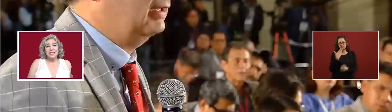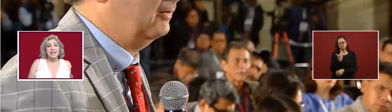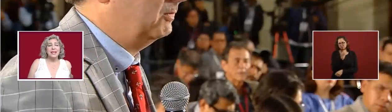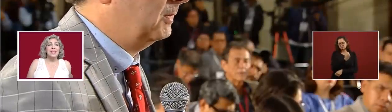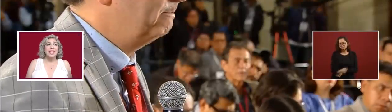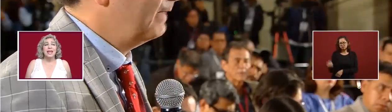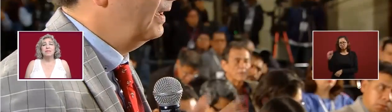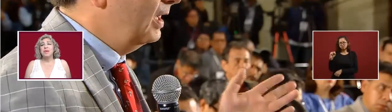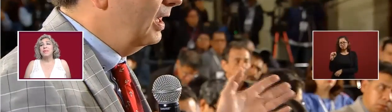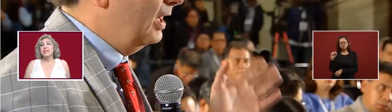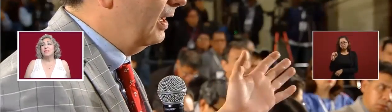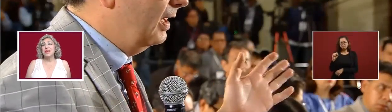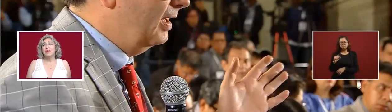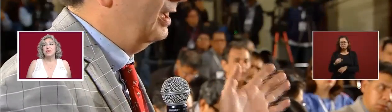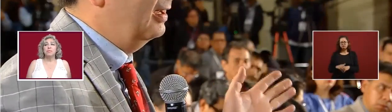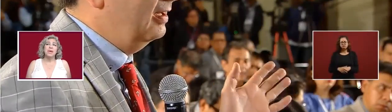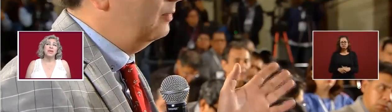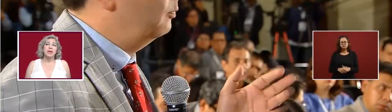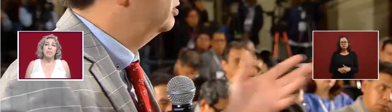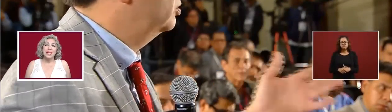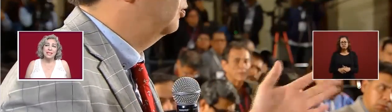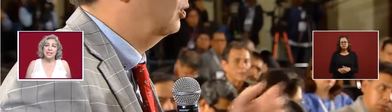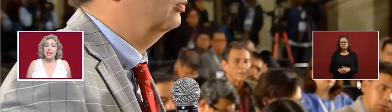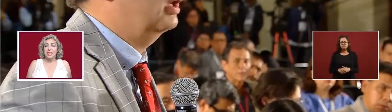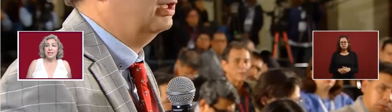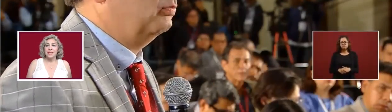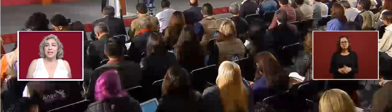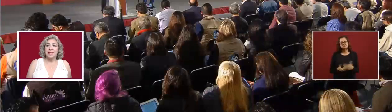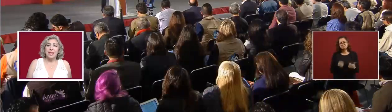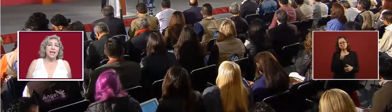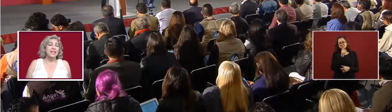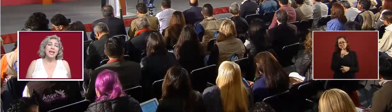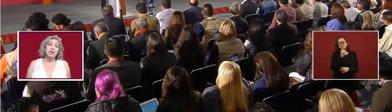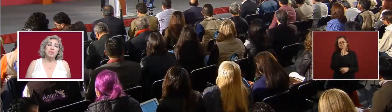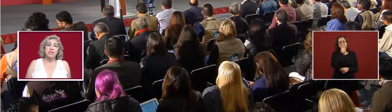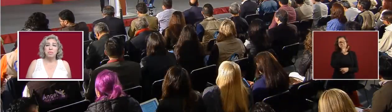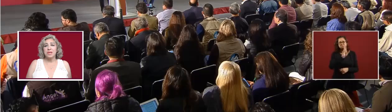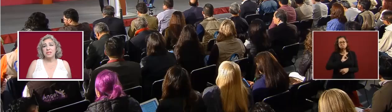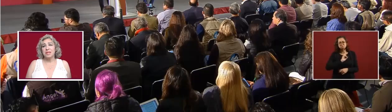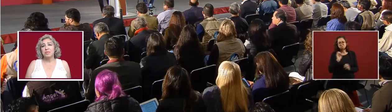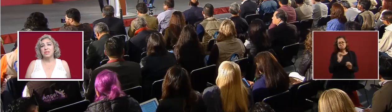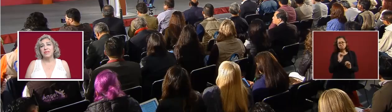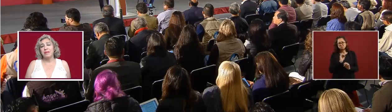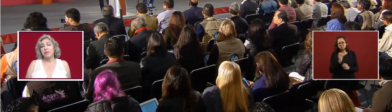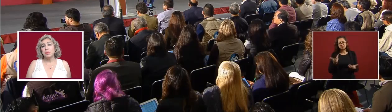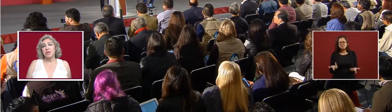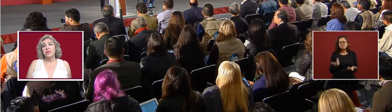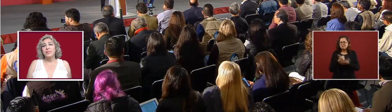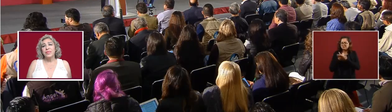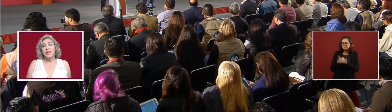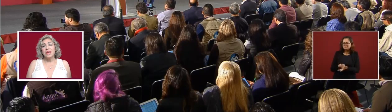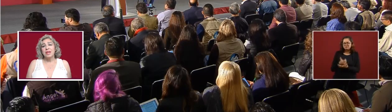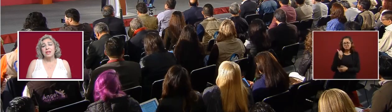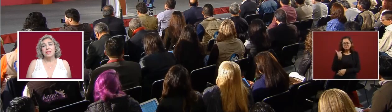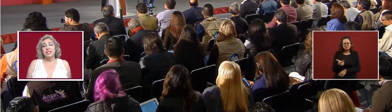state, and maybe somebody, that was better, capacitated, and they had no response, that was favorable.